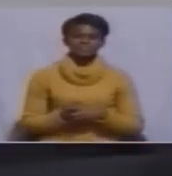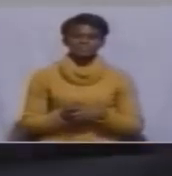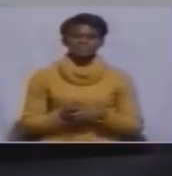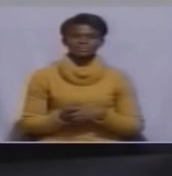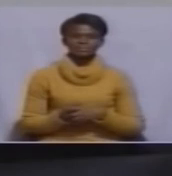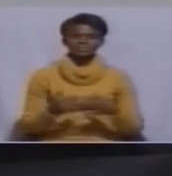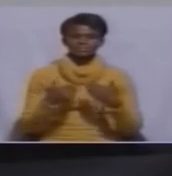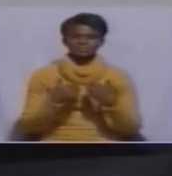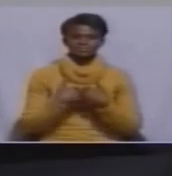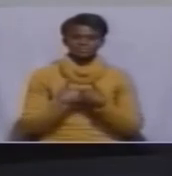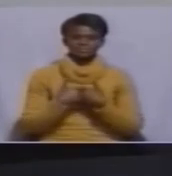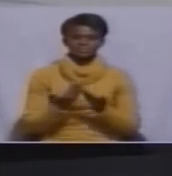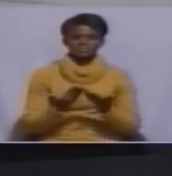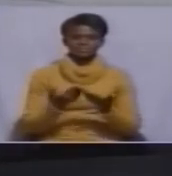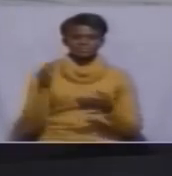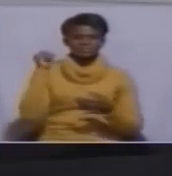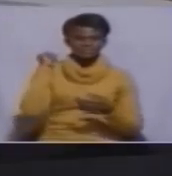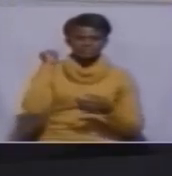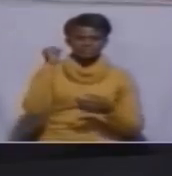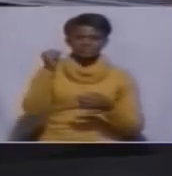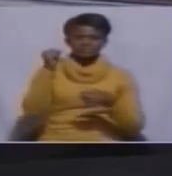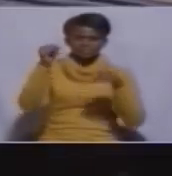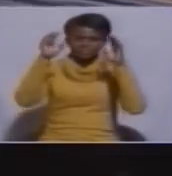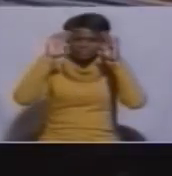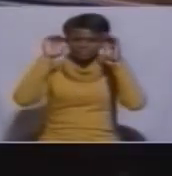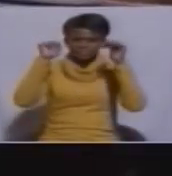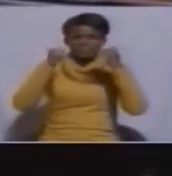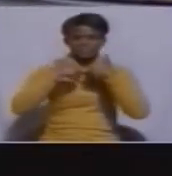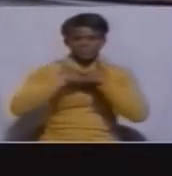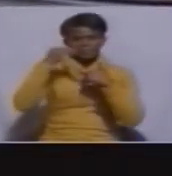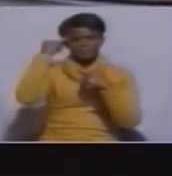There's a provision which says that should the president be of a view that